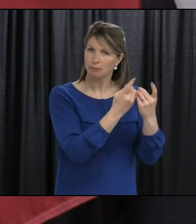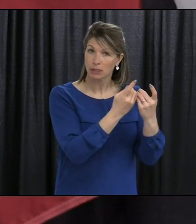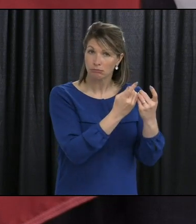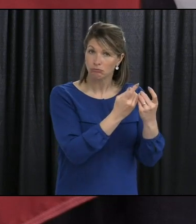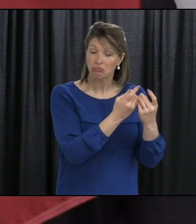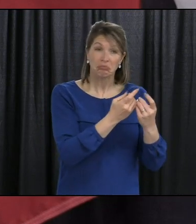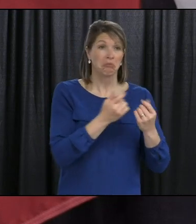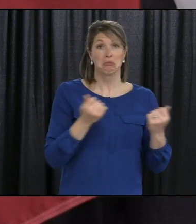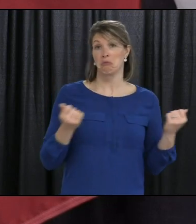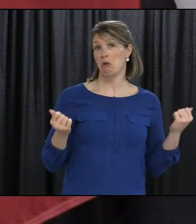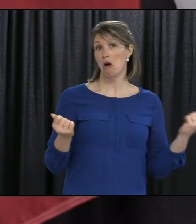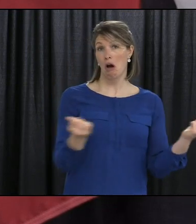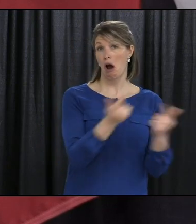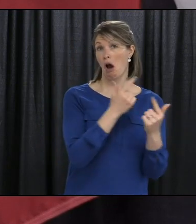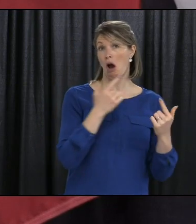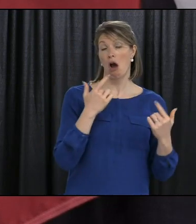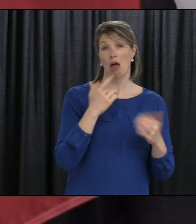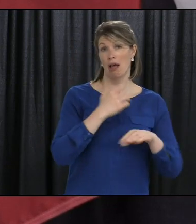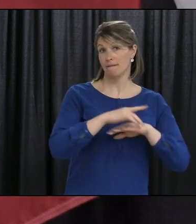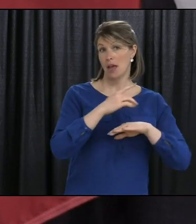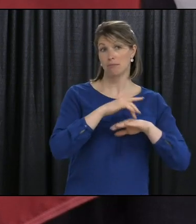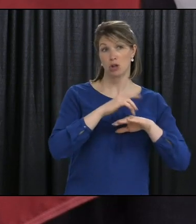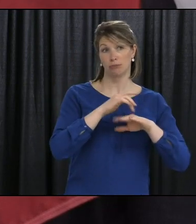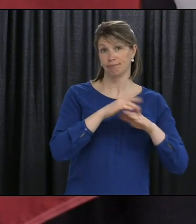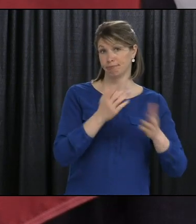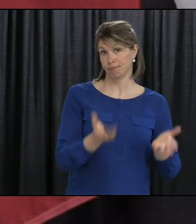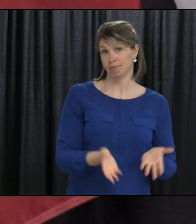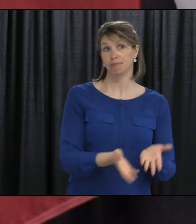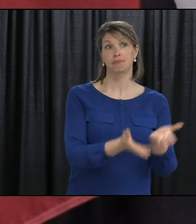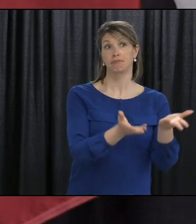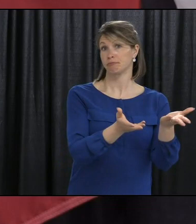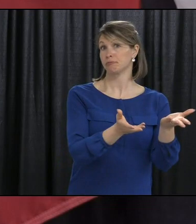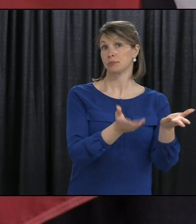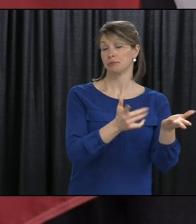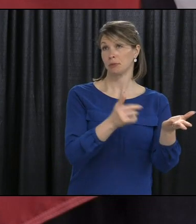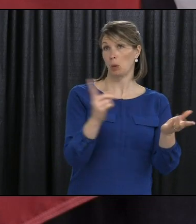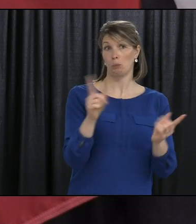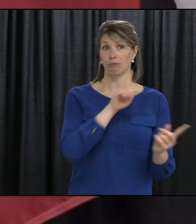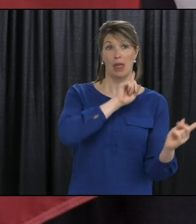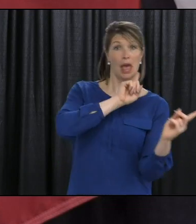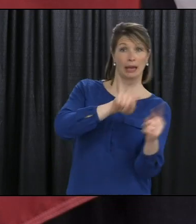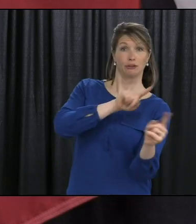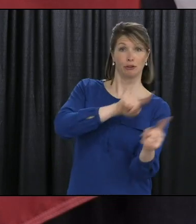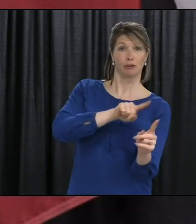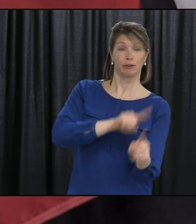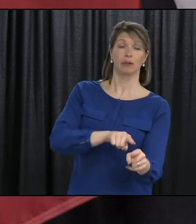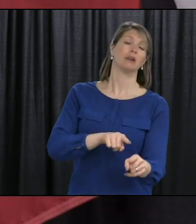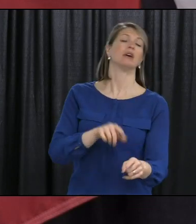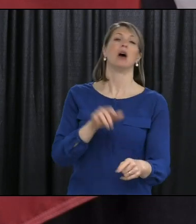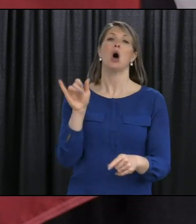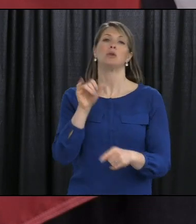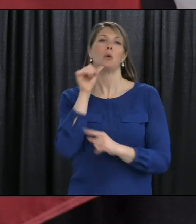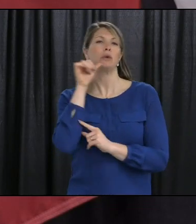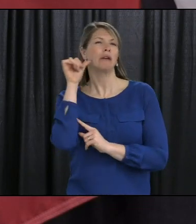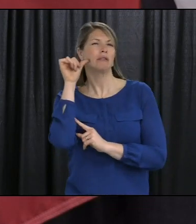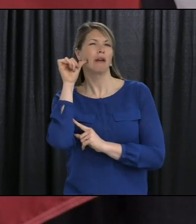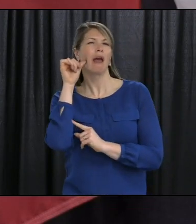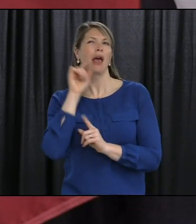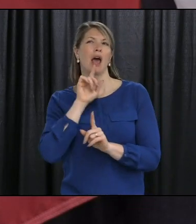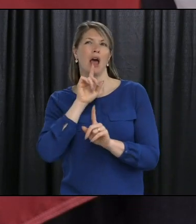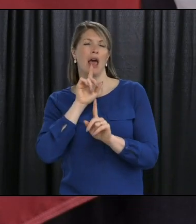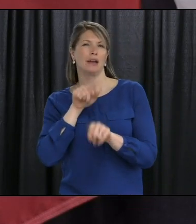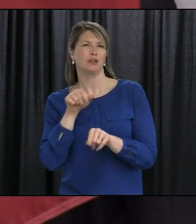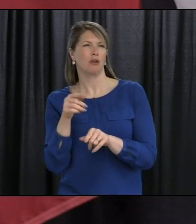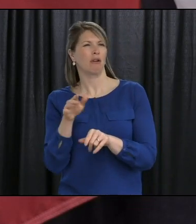the media. I encourage to do that. Now, yesterday I did make some comments in response to a similar question that I had,